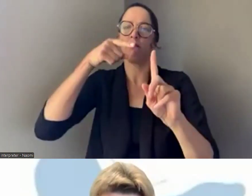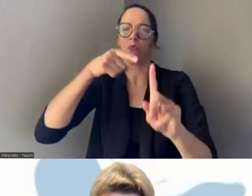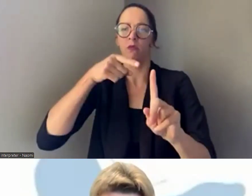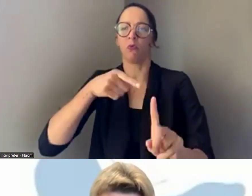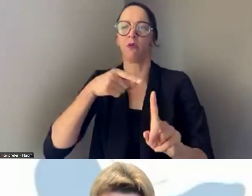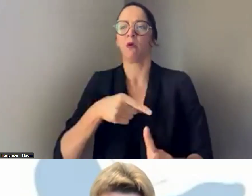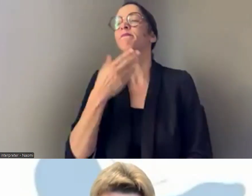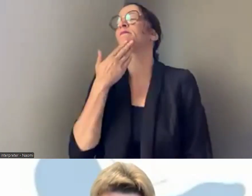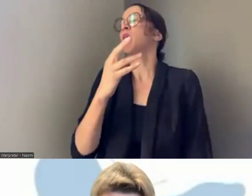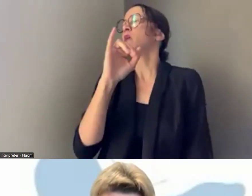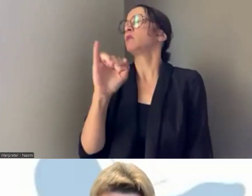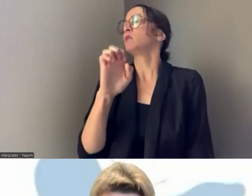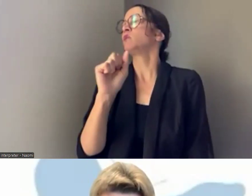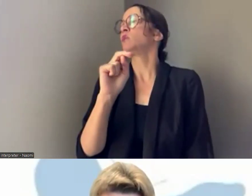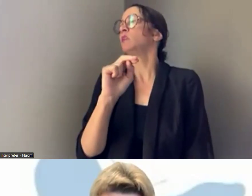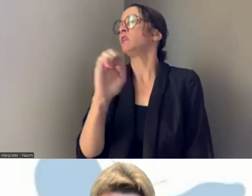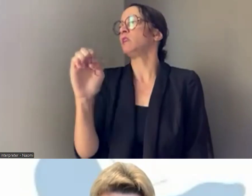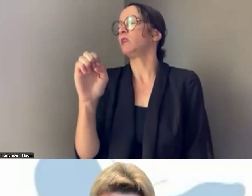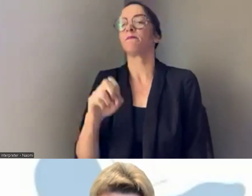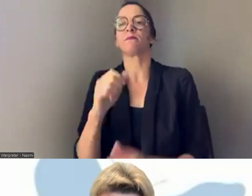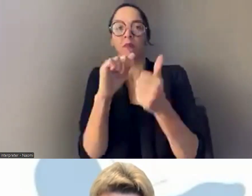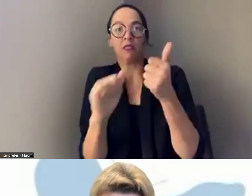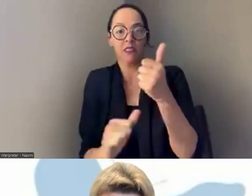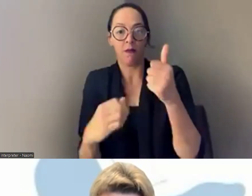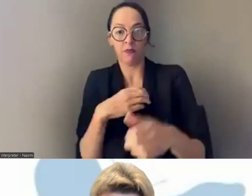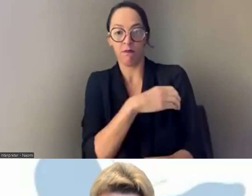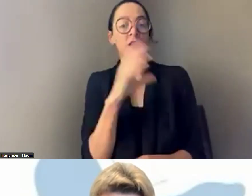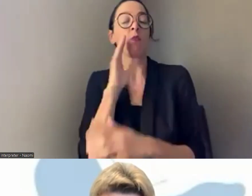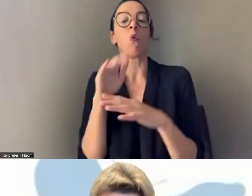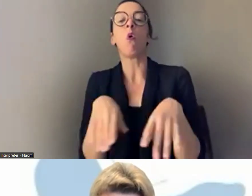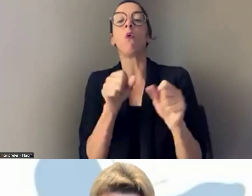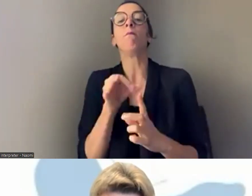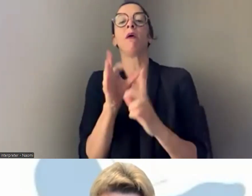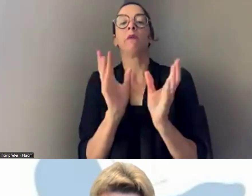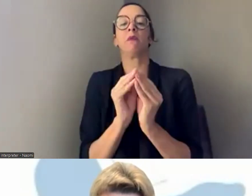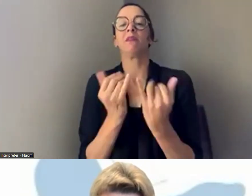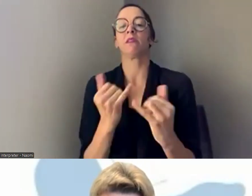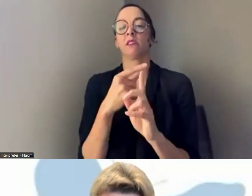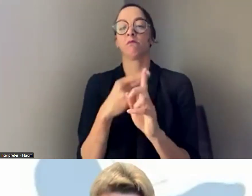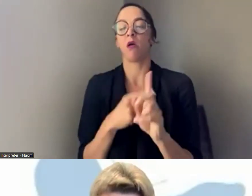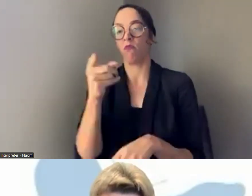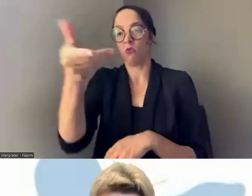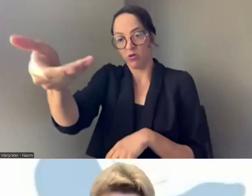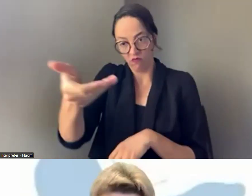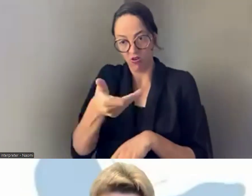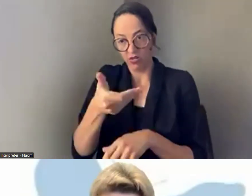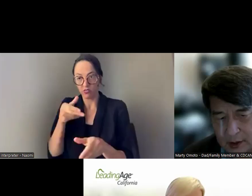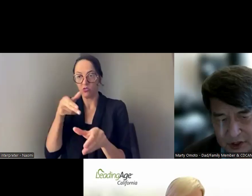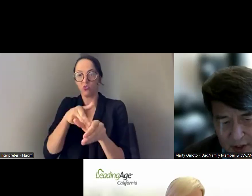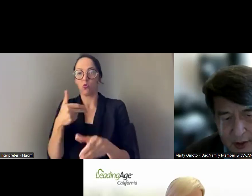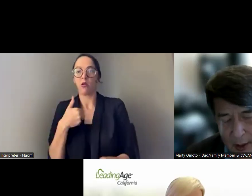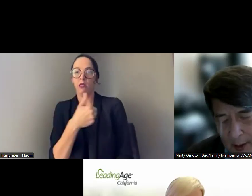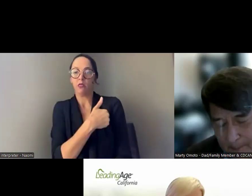And the subcommittee will hold a special meeting this month, and you're invited to join us, Jeannie,